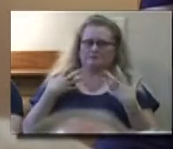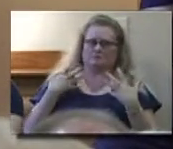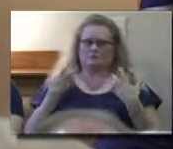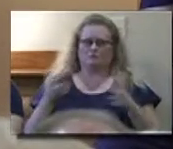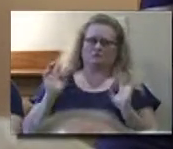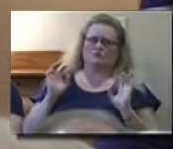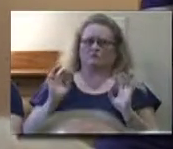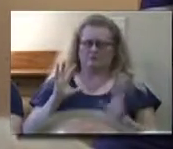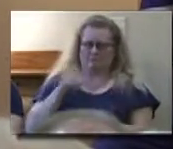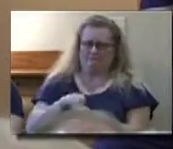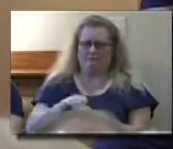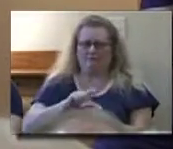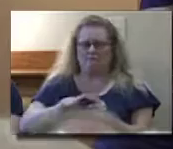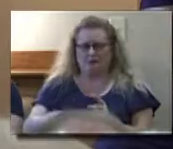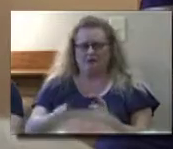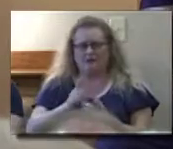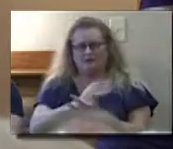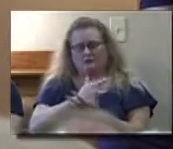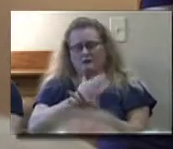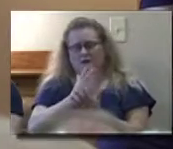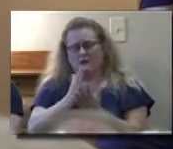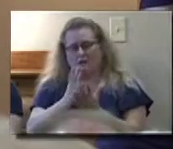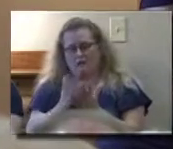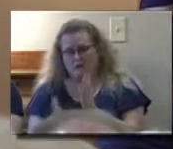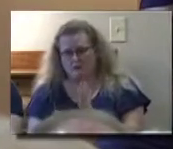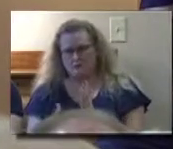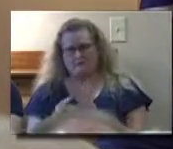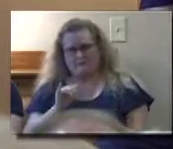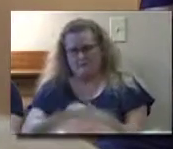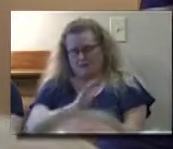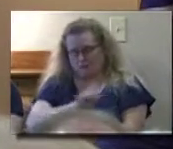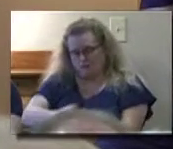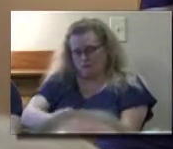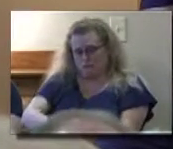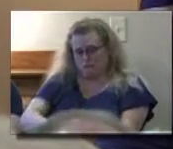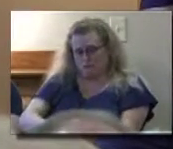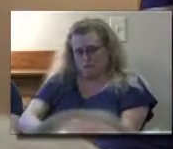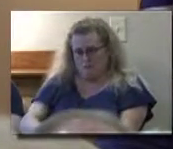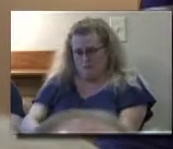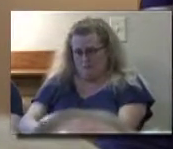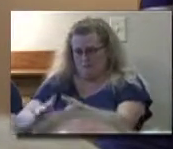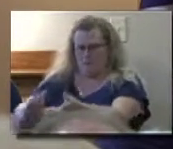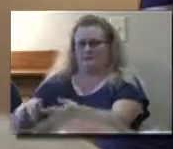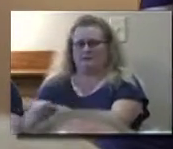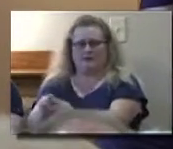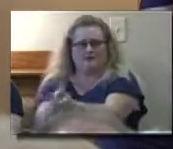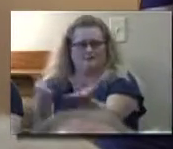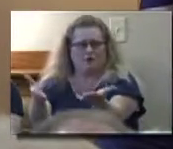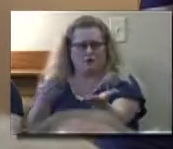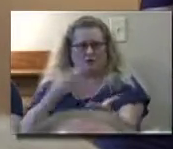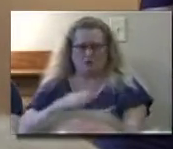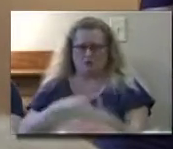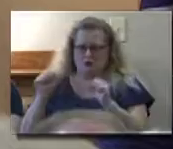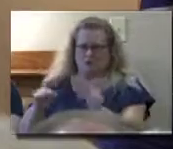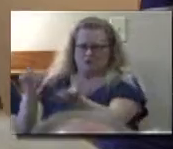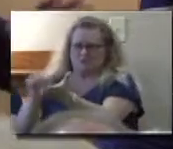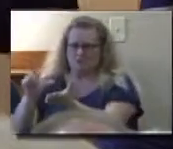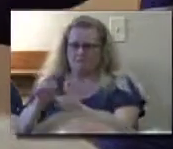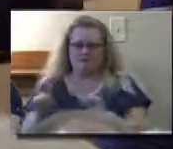eventually, toward the end, the journaling becomes something of a book. I wish I could publish it, but it's against the